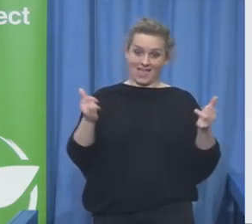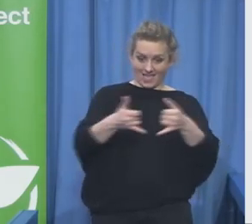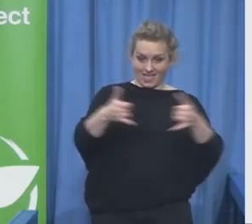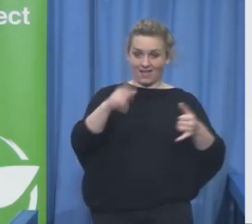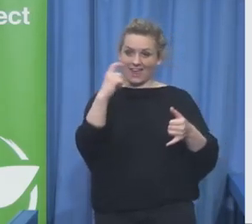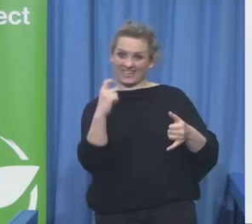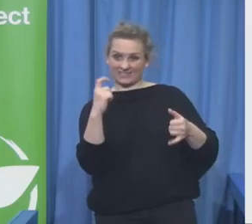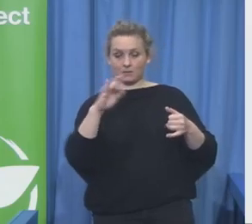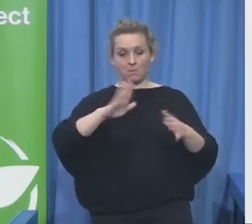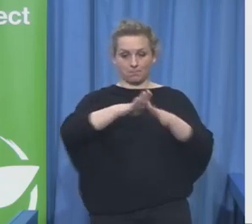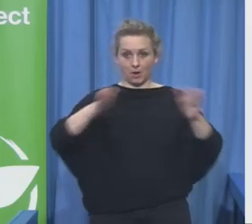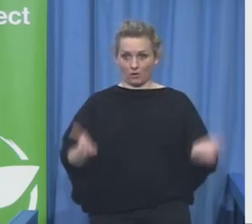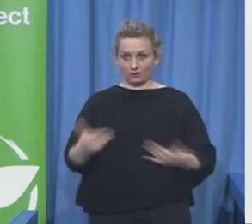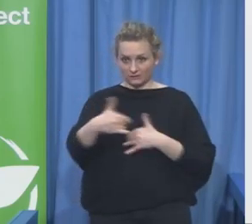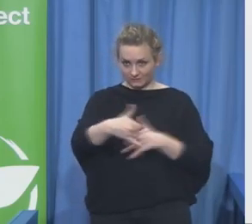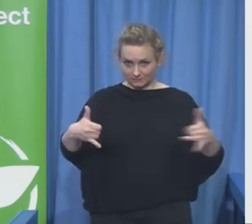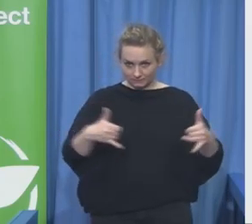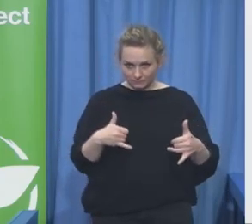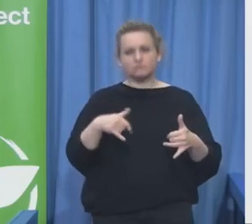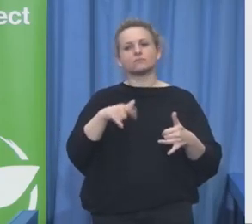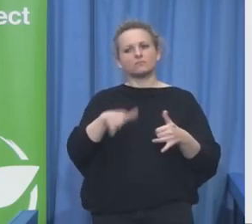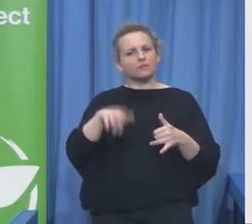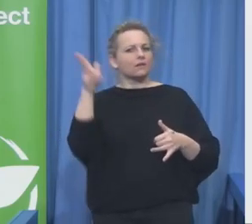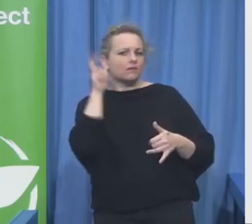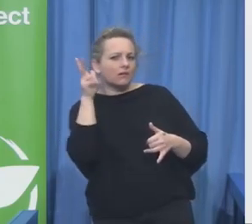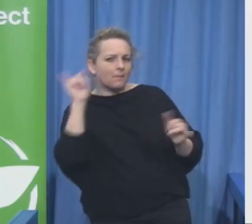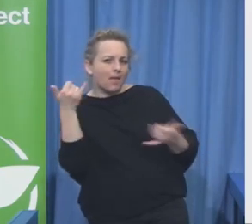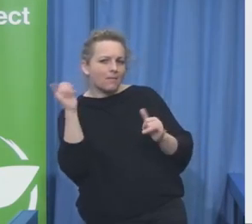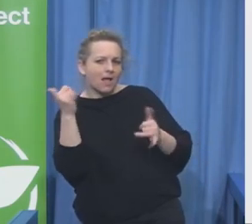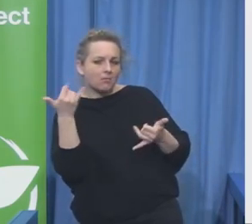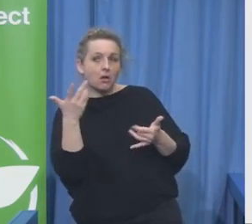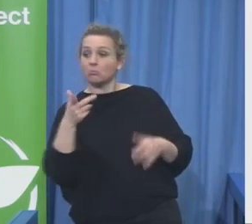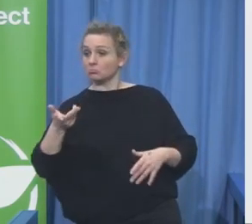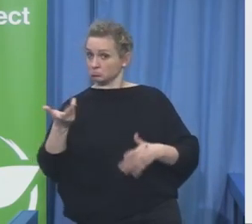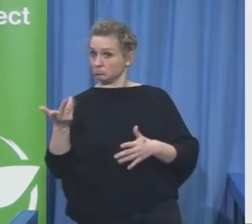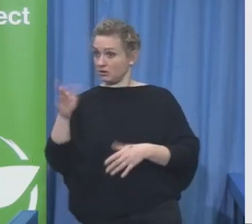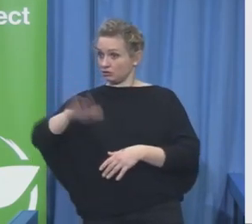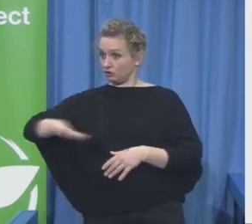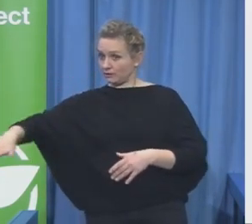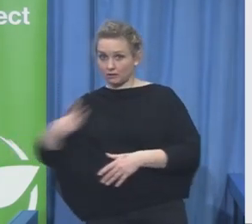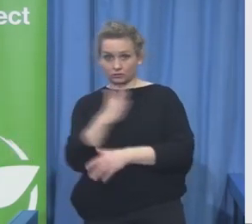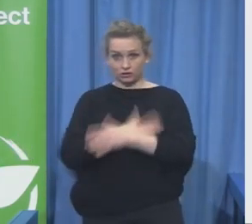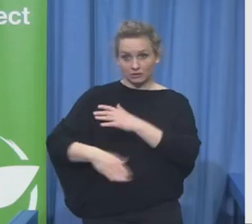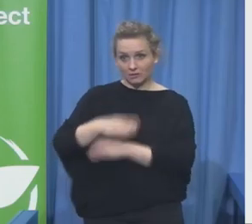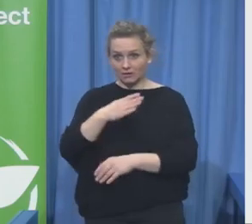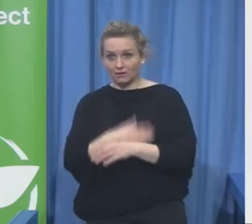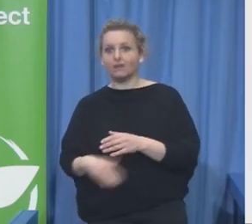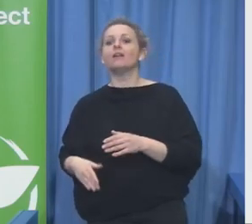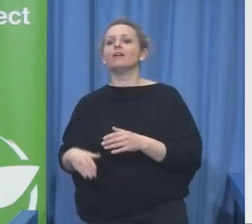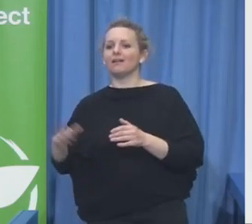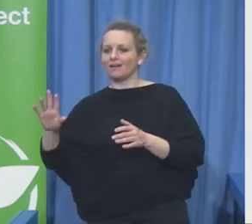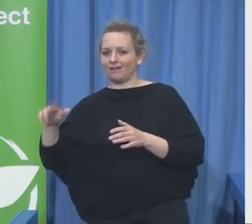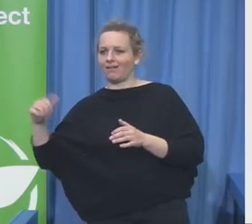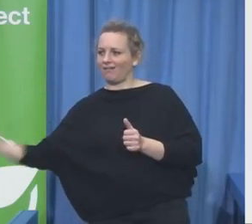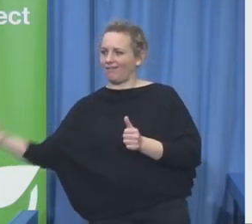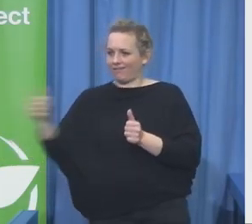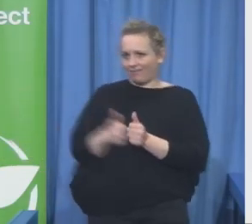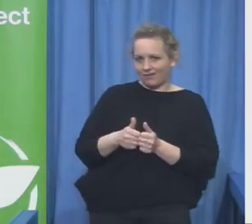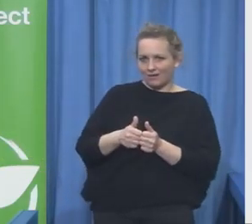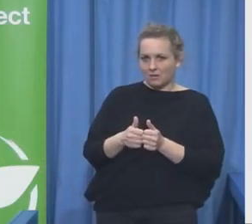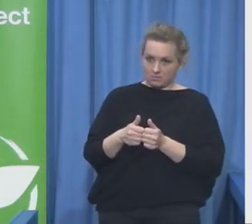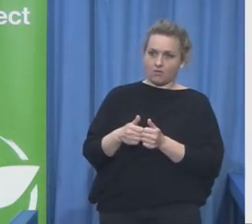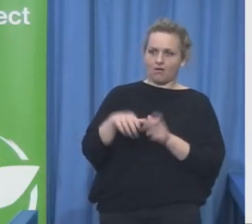allowing kids with physical disabilities to game, so we now have partner controls so that children can play some of the controls that they can manage, but their